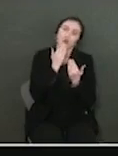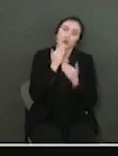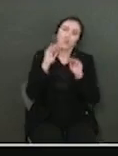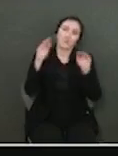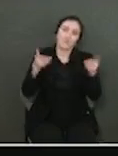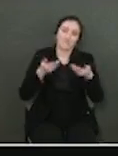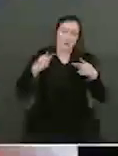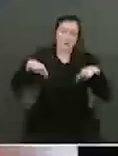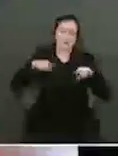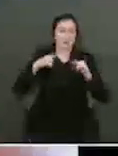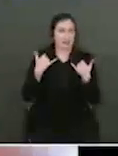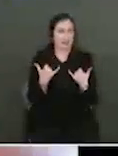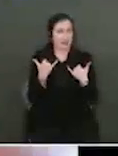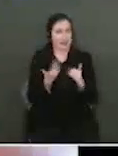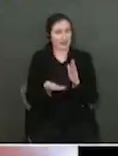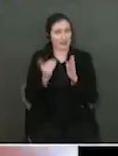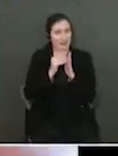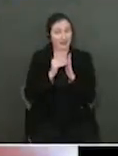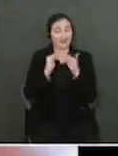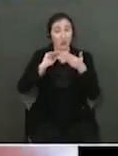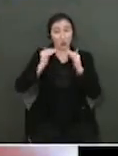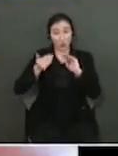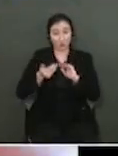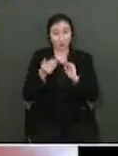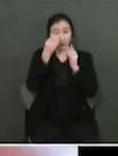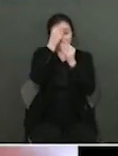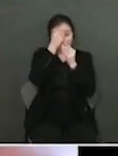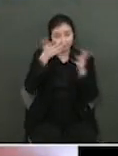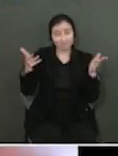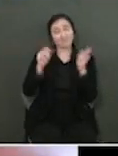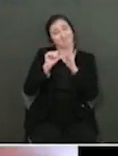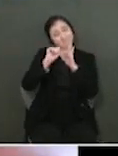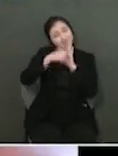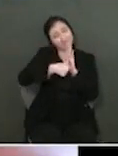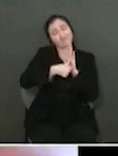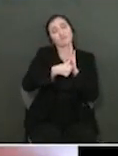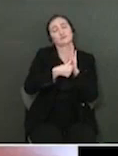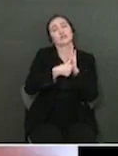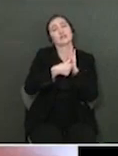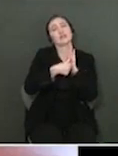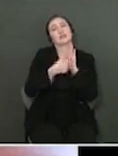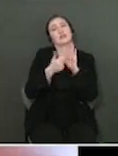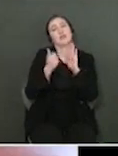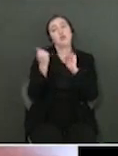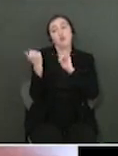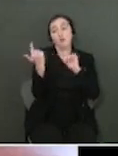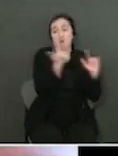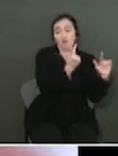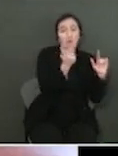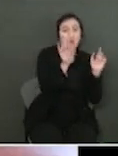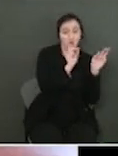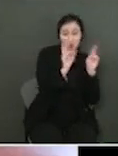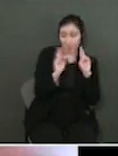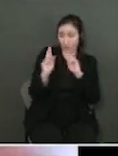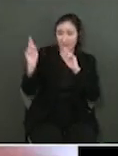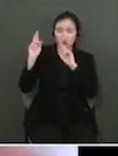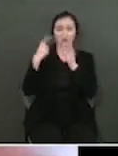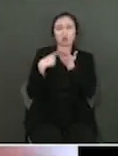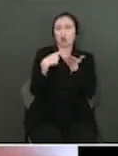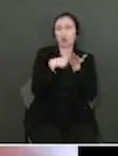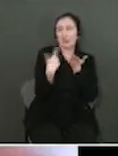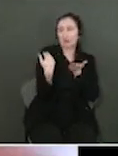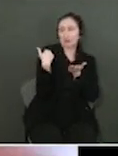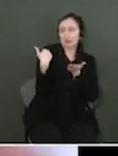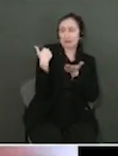today. For the community, I would just reinforce the fact that all the preparations that we talked about last